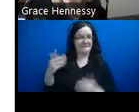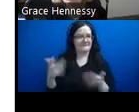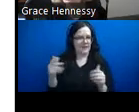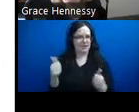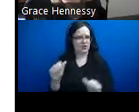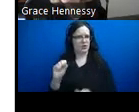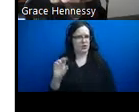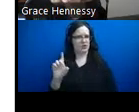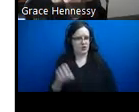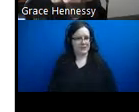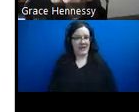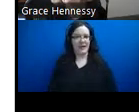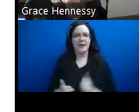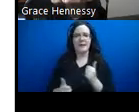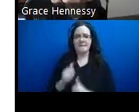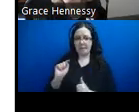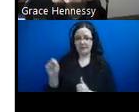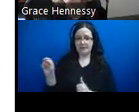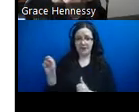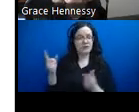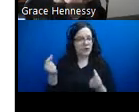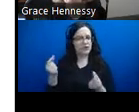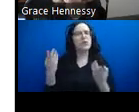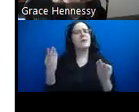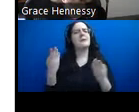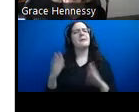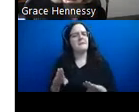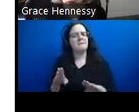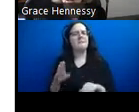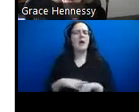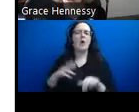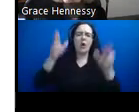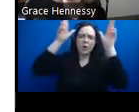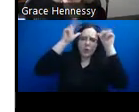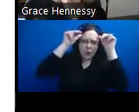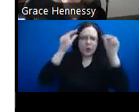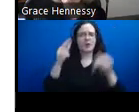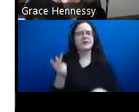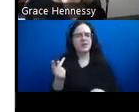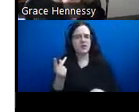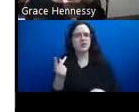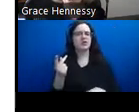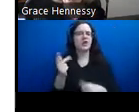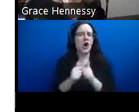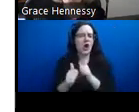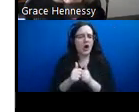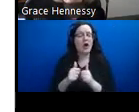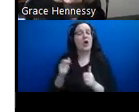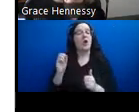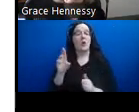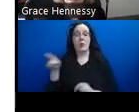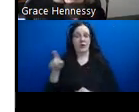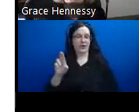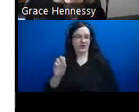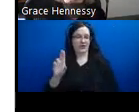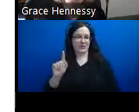had bet on horses or dog racing, or had been involved in gaming, roulette tables as their primary gambling